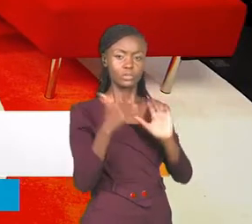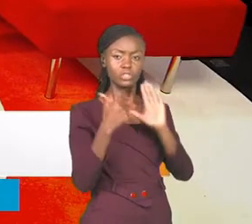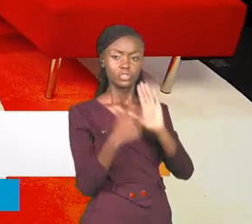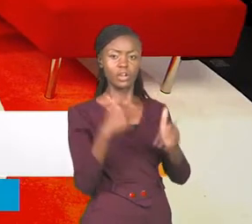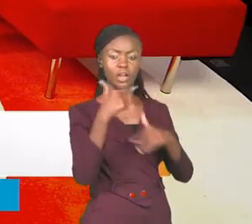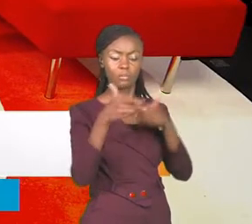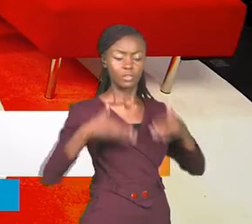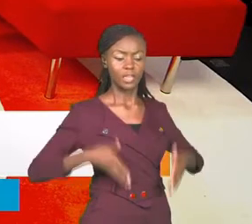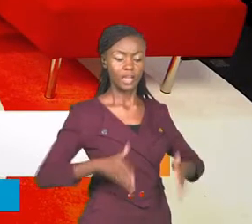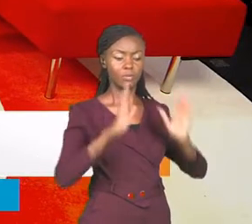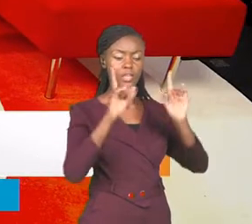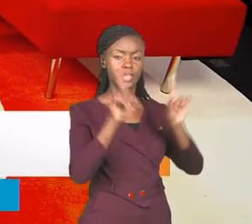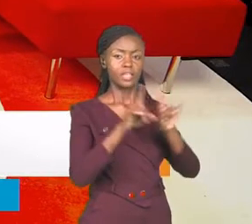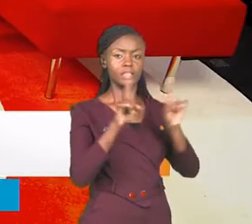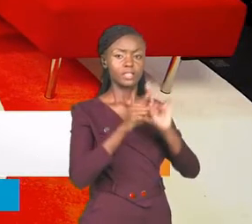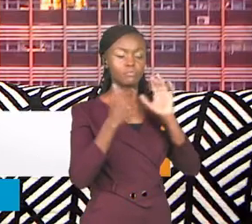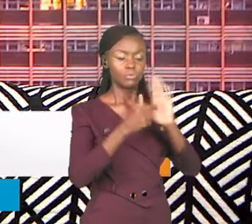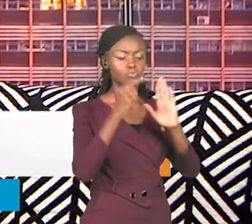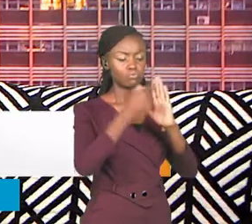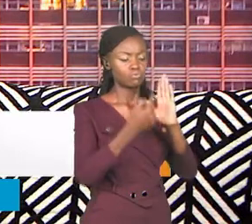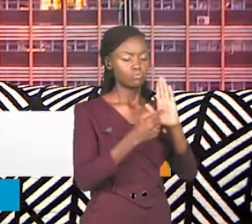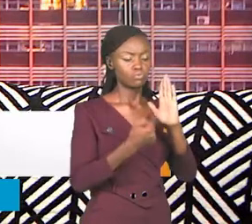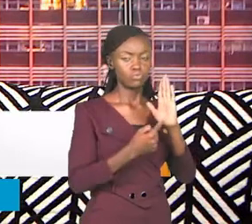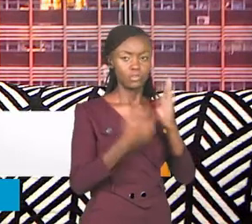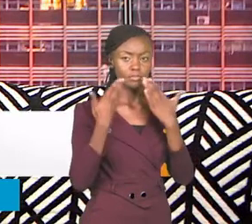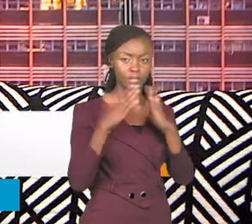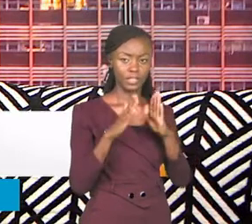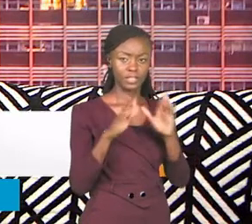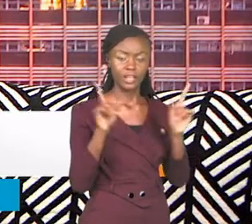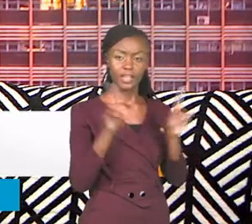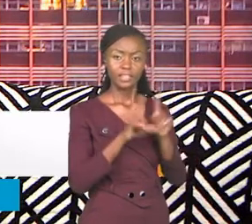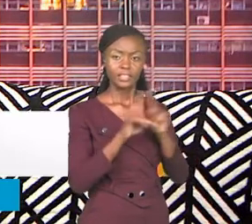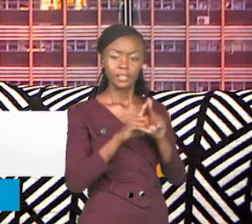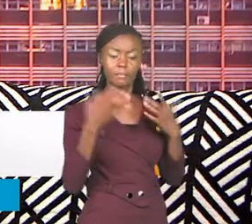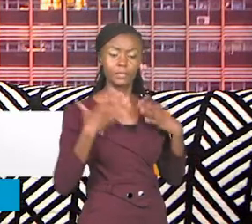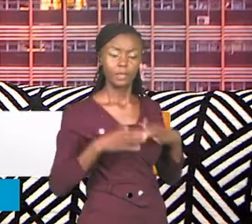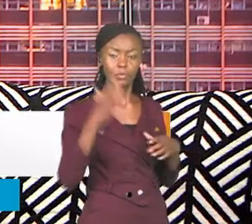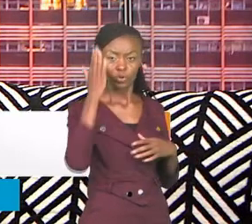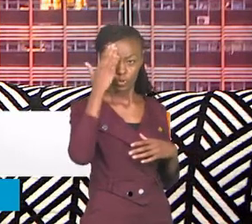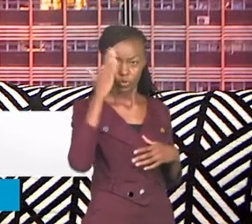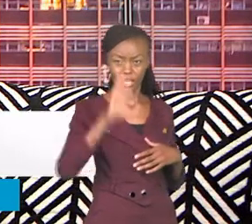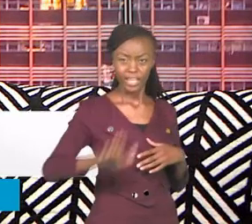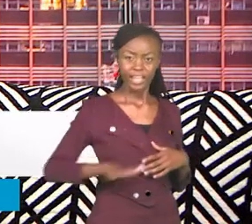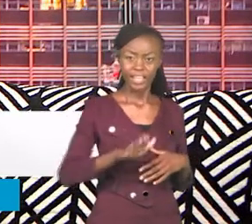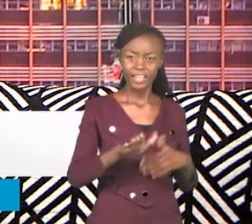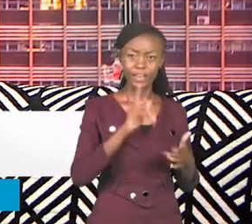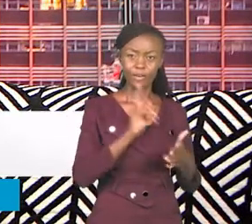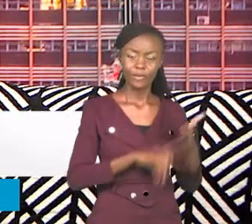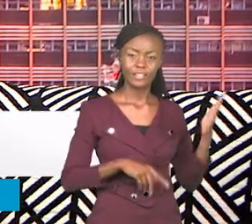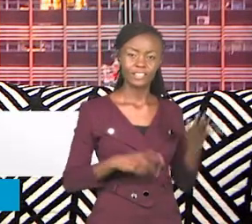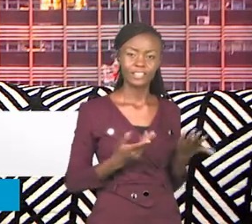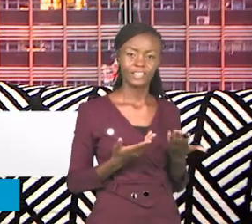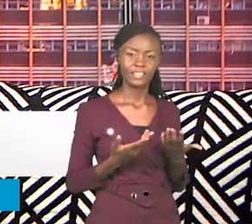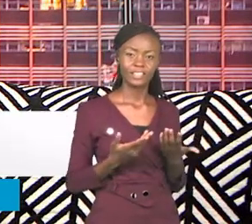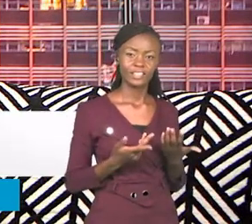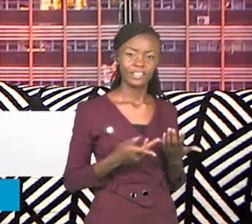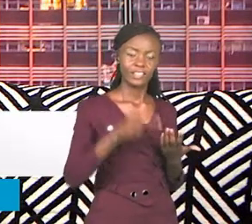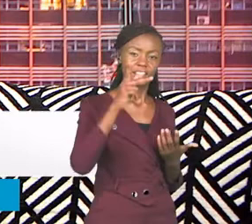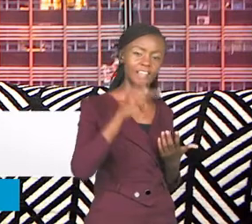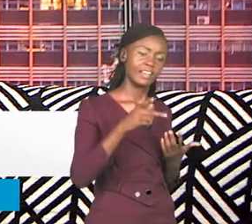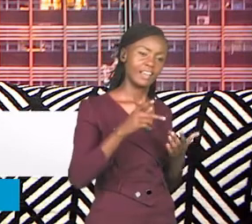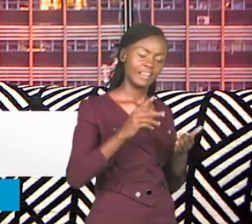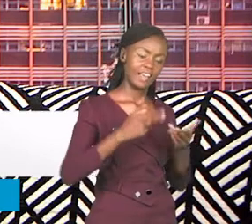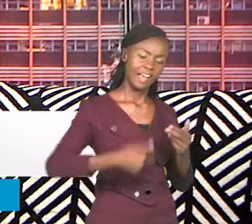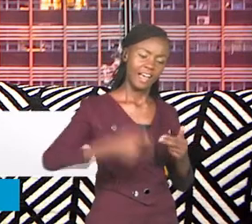corridor, and we mapped out some of these areas. In fact, what people know as perennial high